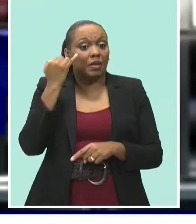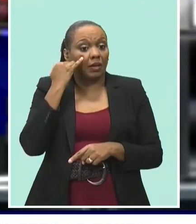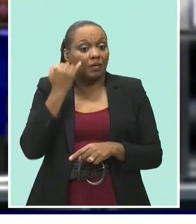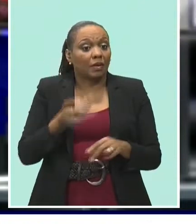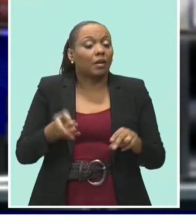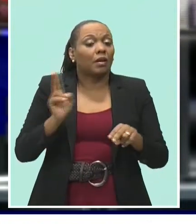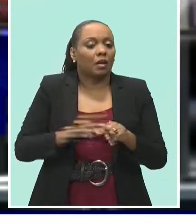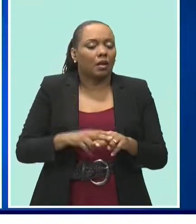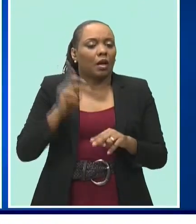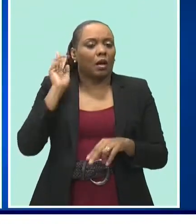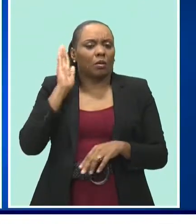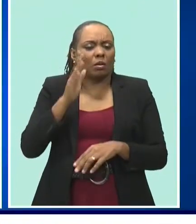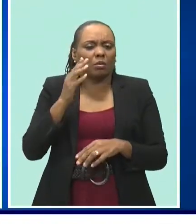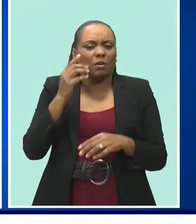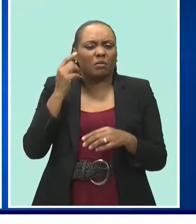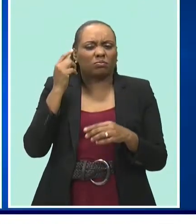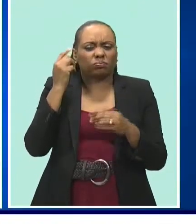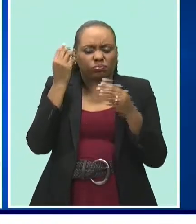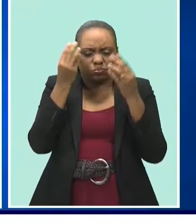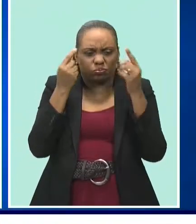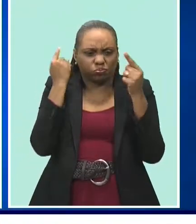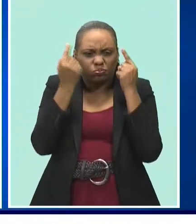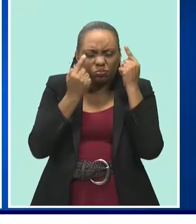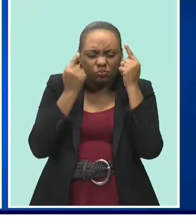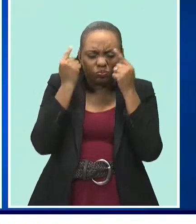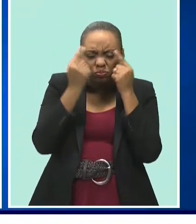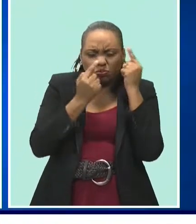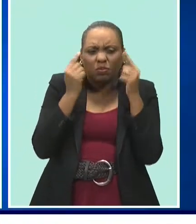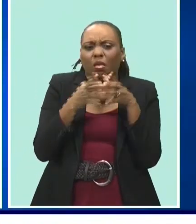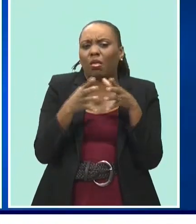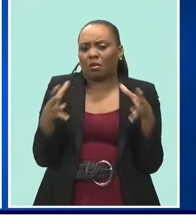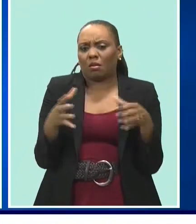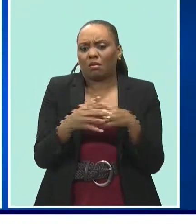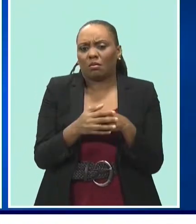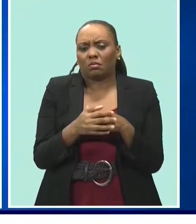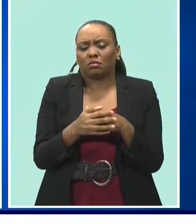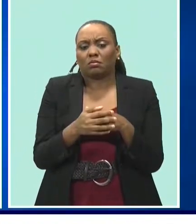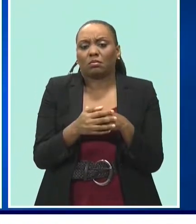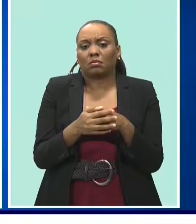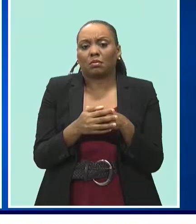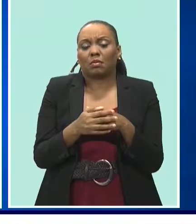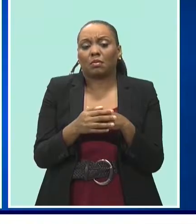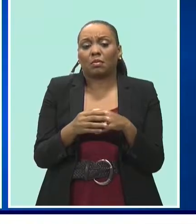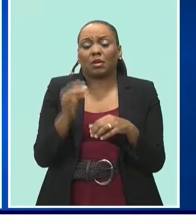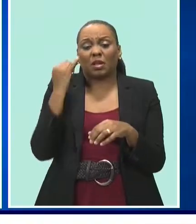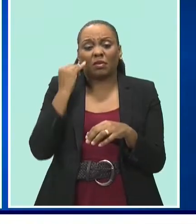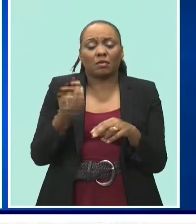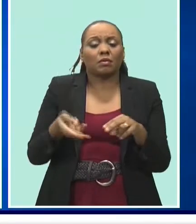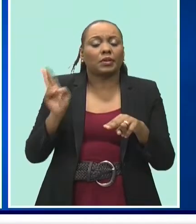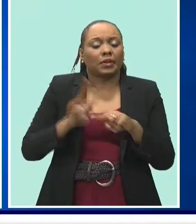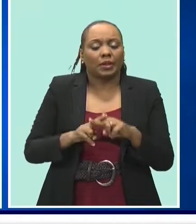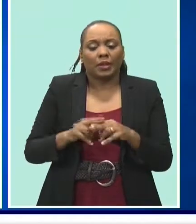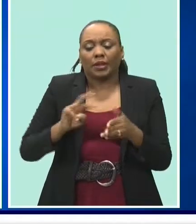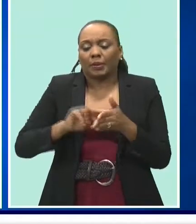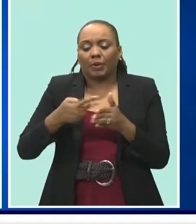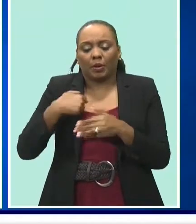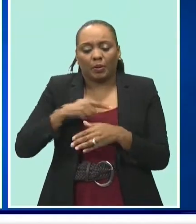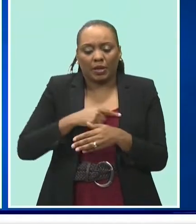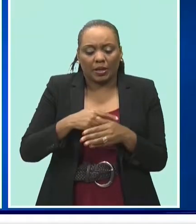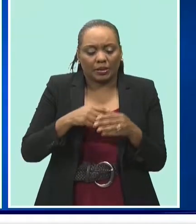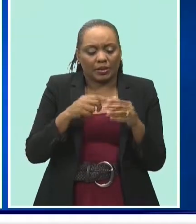contemplated. Whatever increase there is will be justified on the basis of prudence,